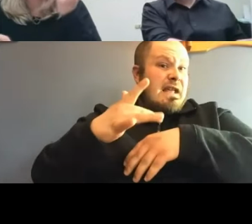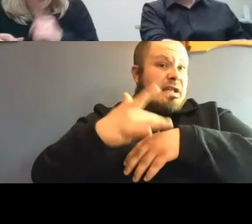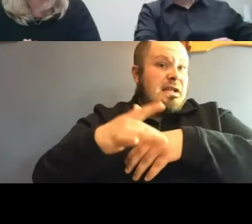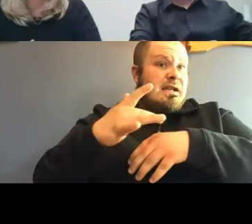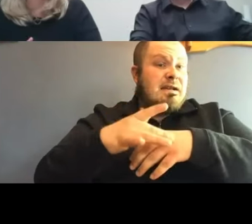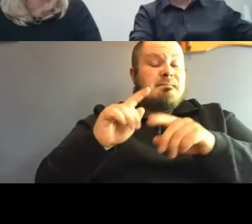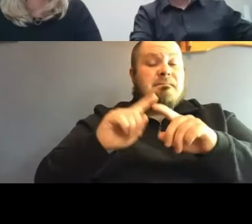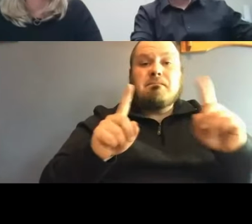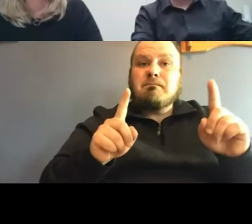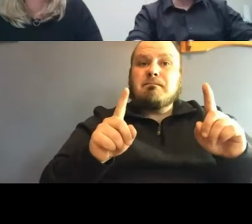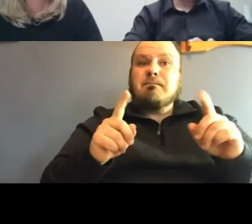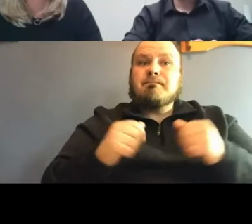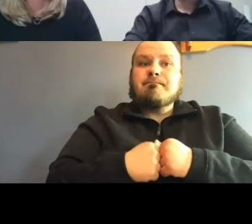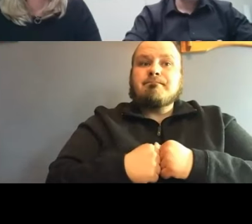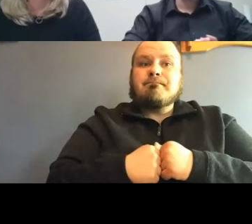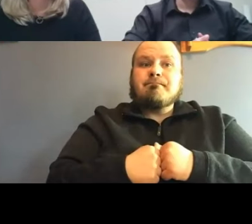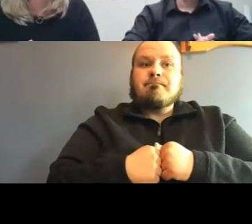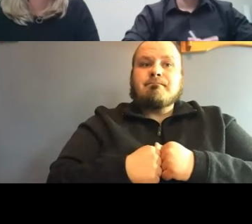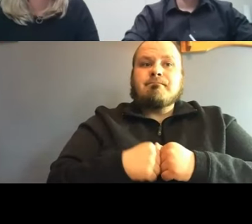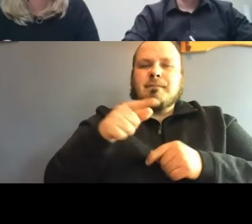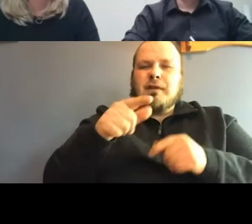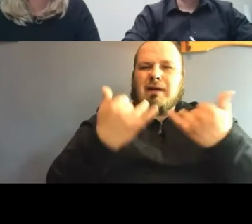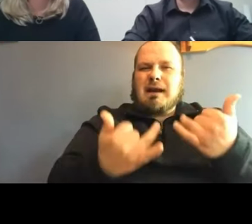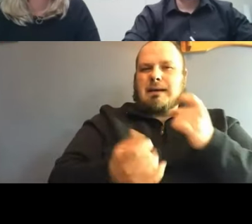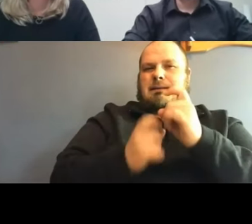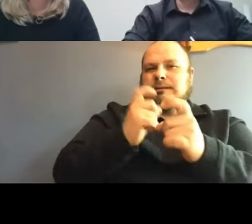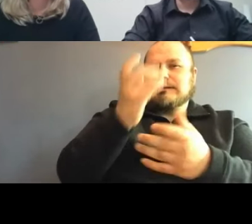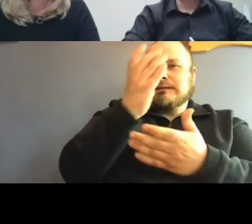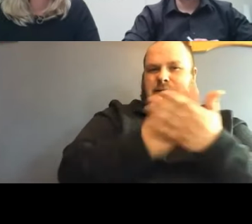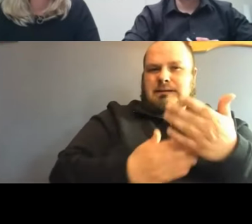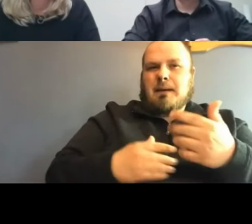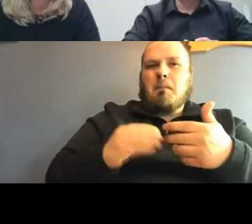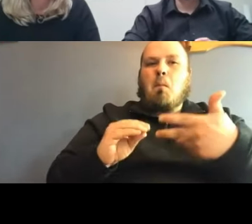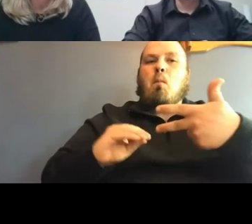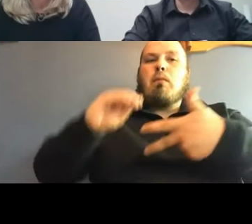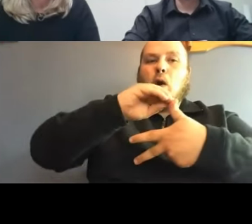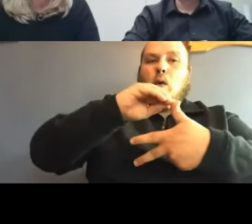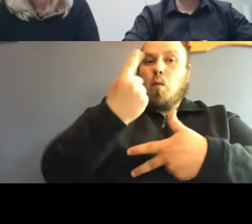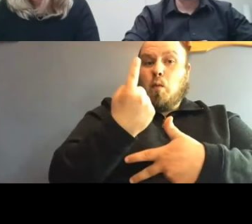they are awarding priority 1 and some priority 2.